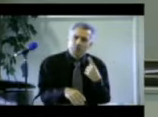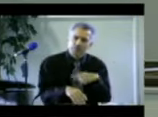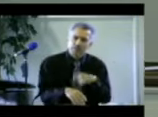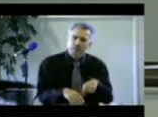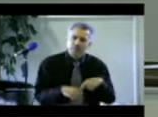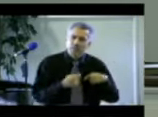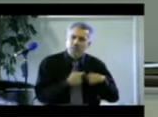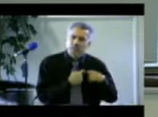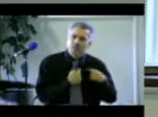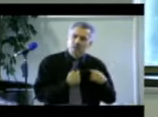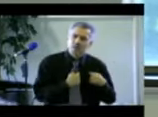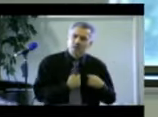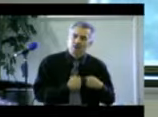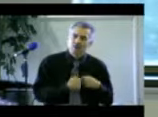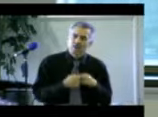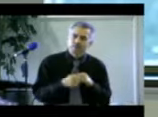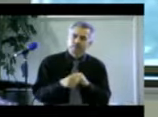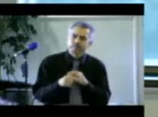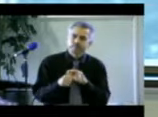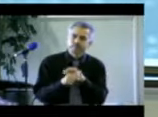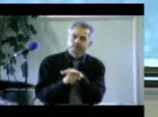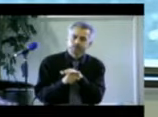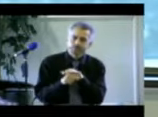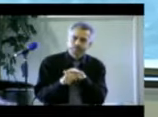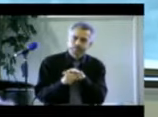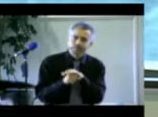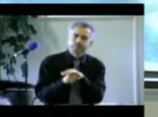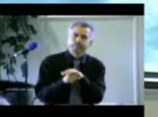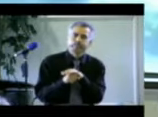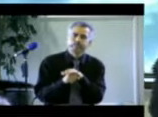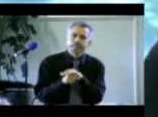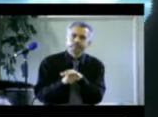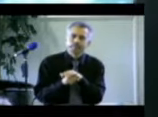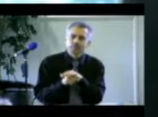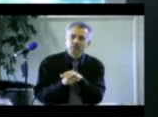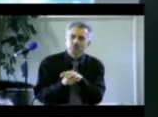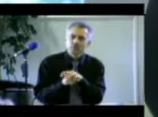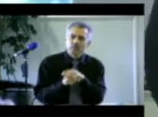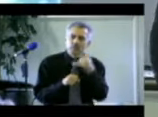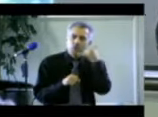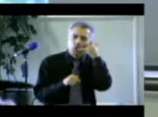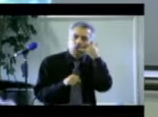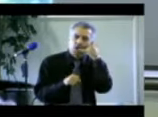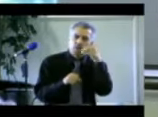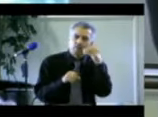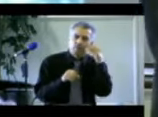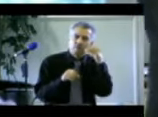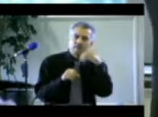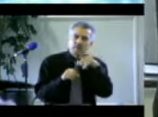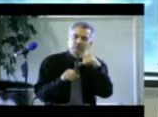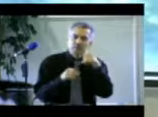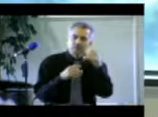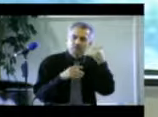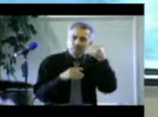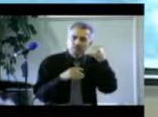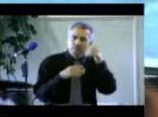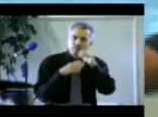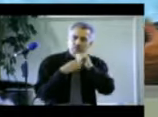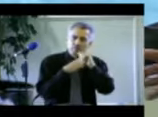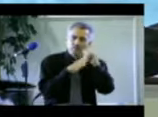gets clogged up, things that aren't supposed to be there, and we need to call in professionals sometimes. Well, I had to call in the professional,